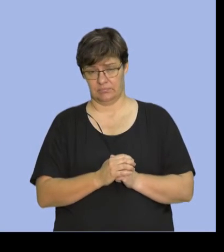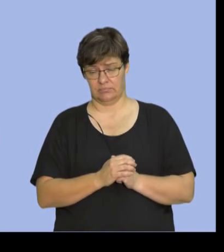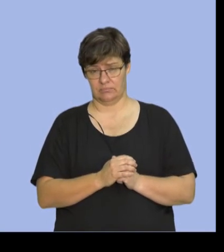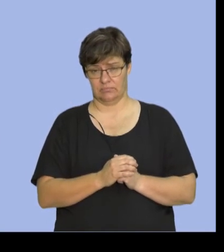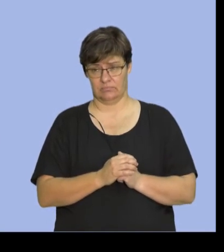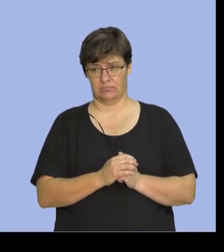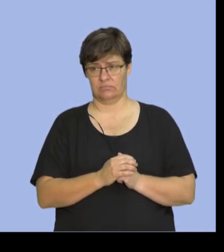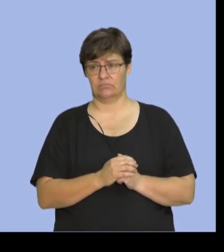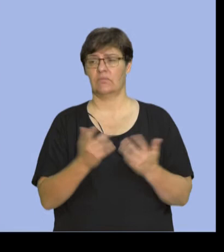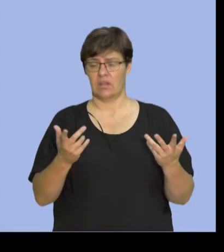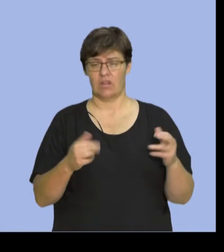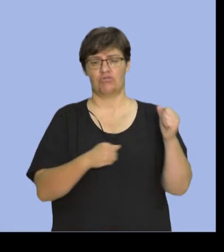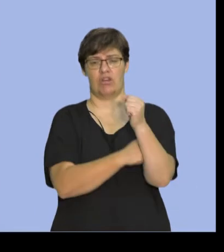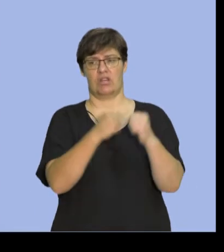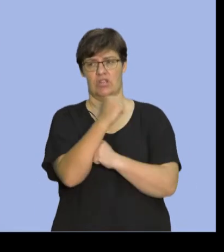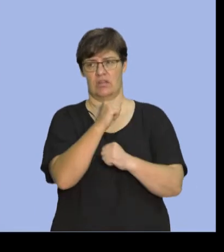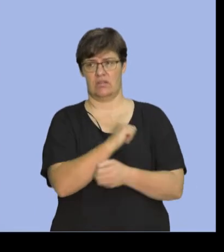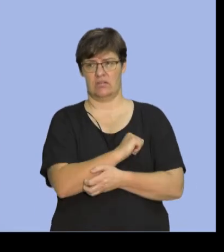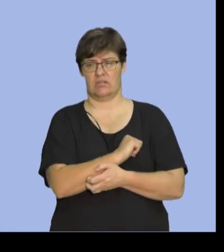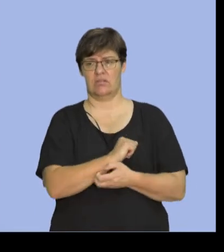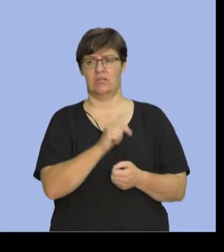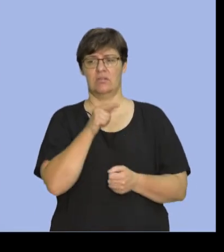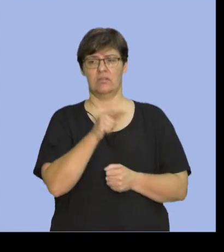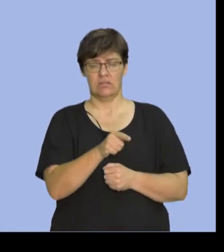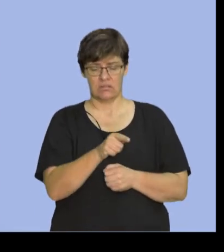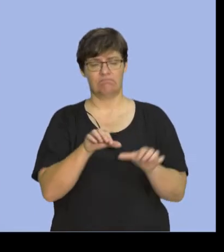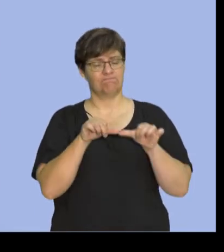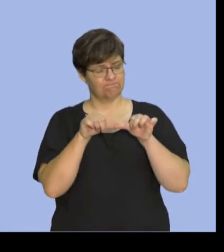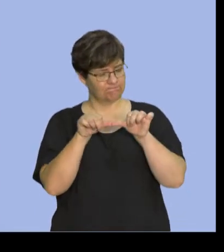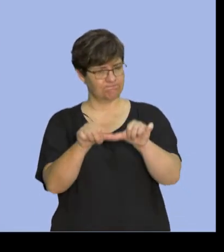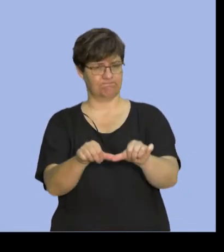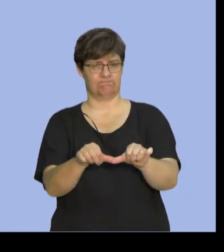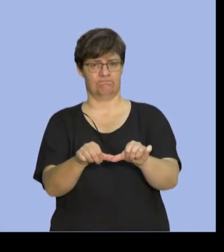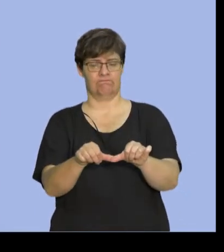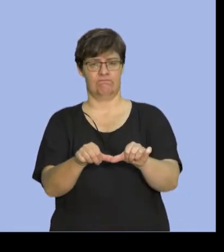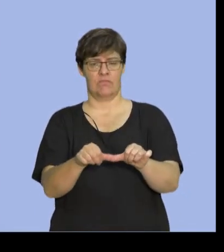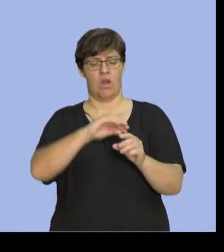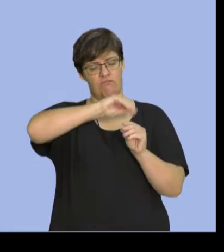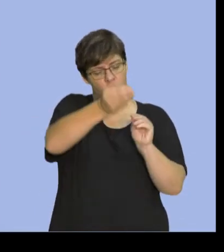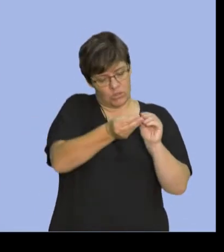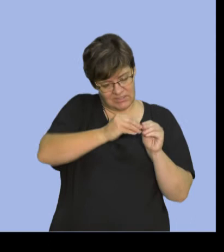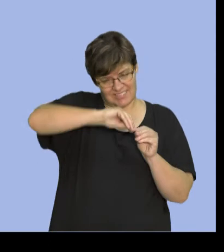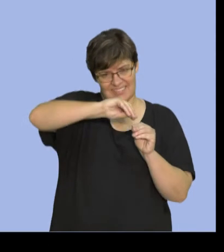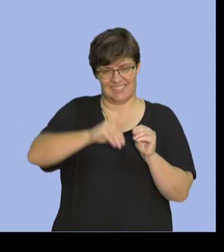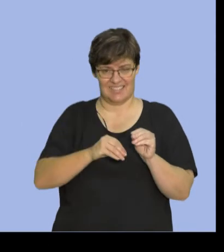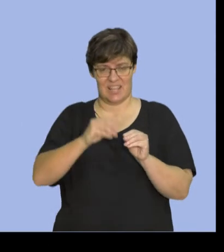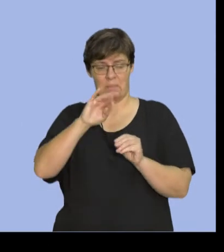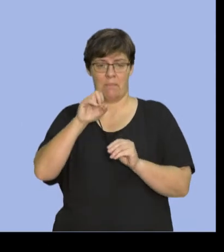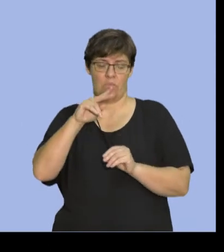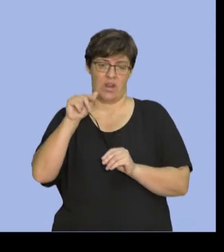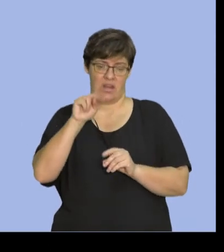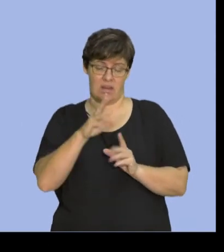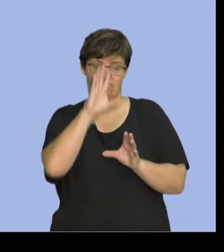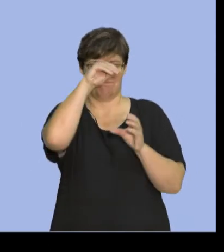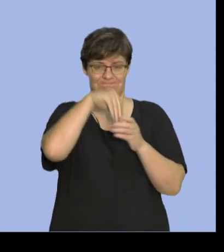So that's the structure. So this is a continuation of the folded membranes which the organelle is found